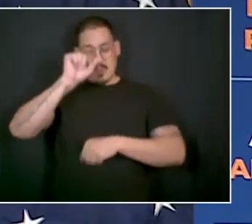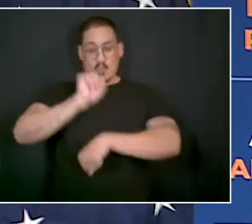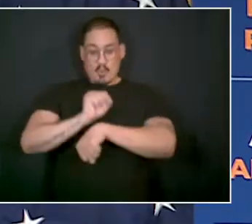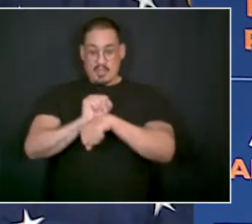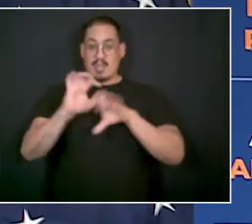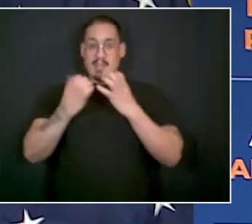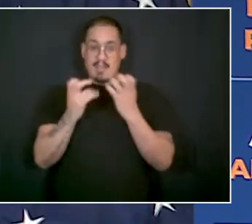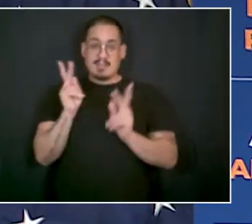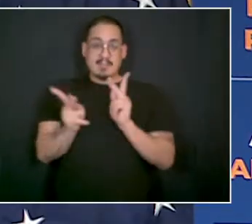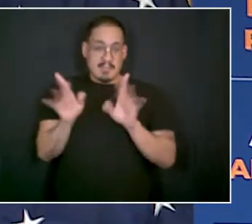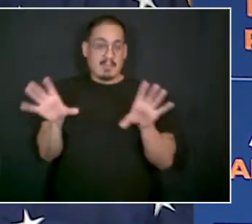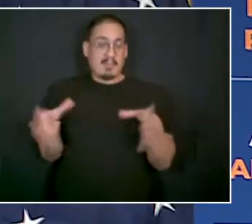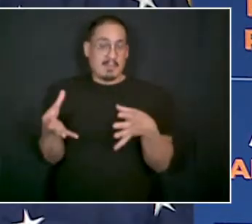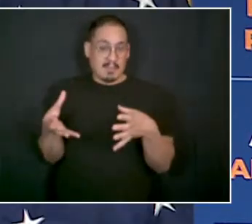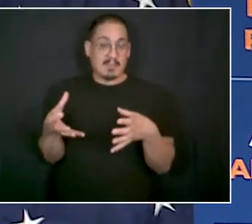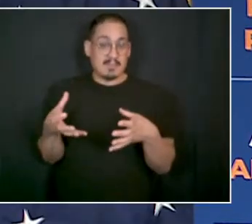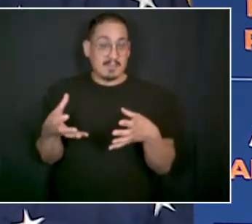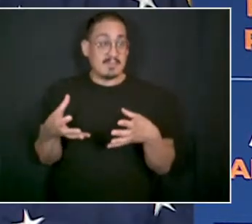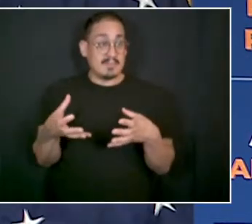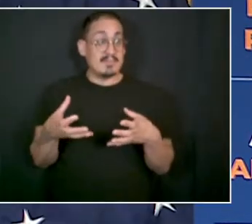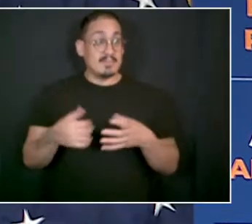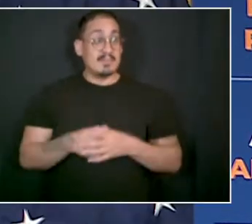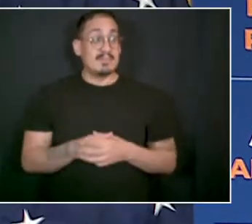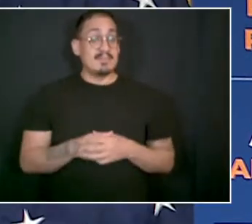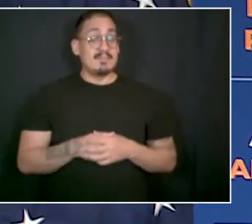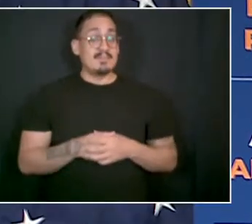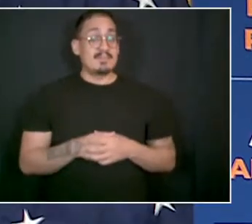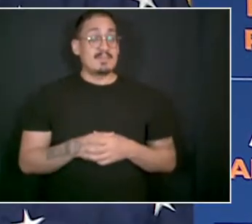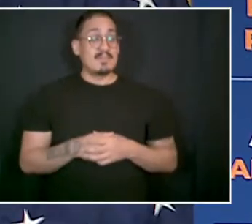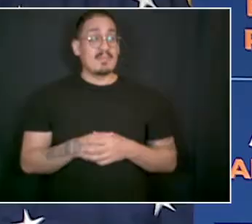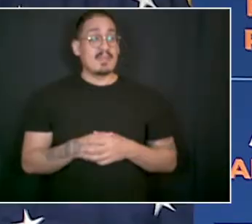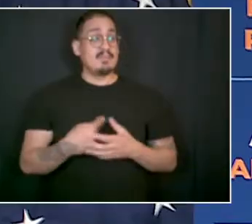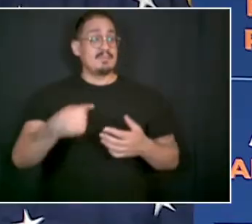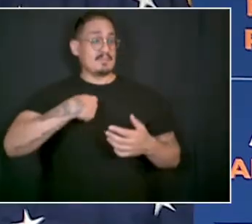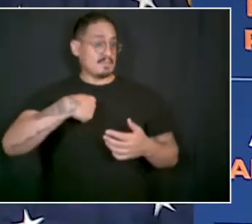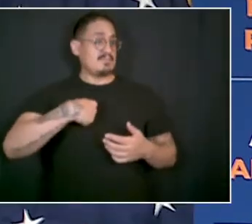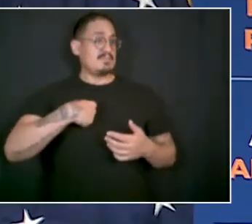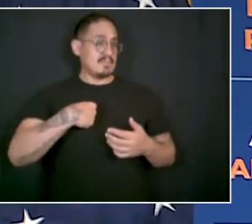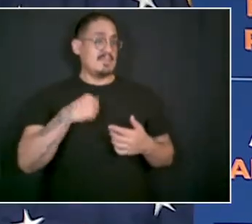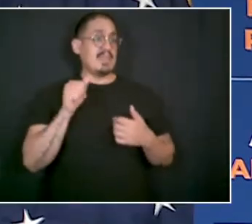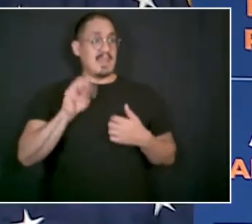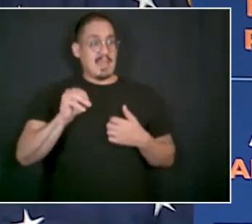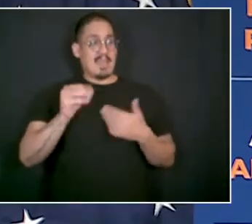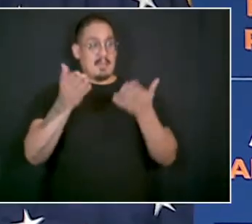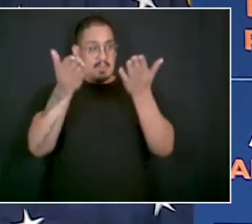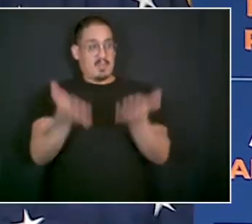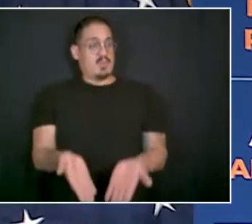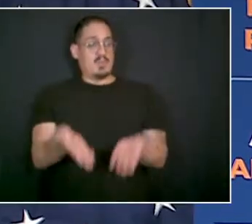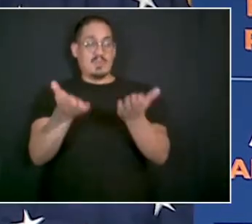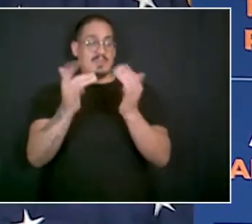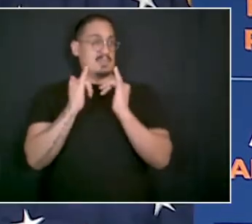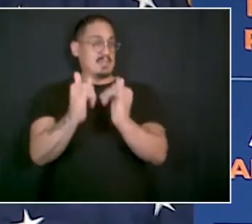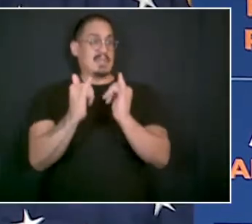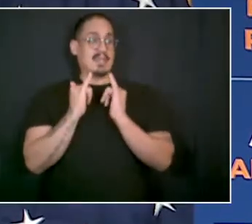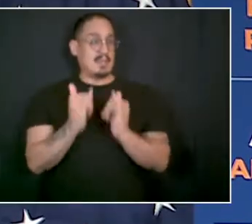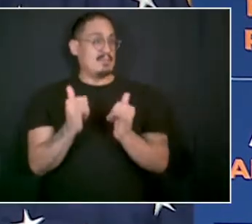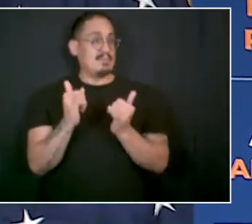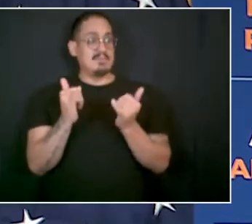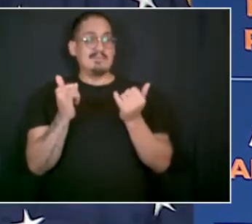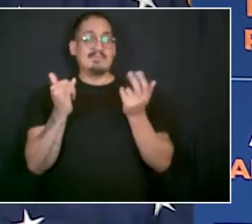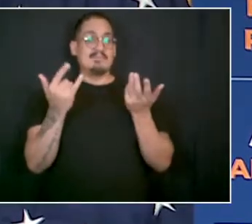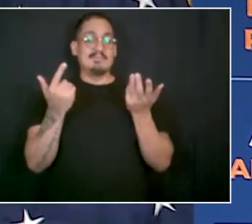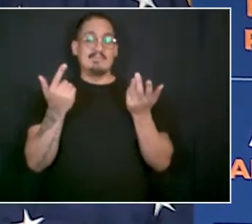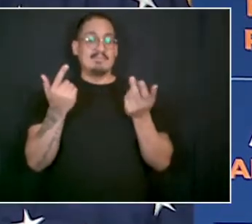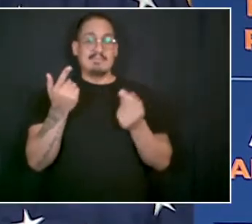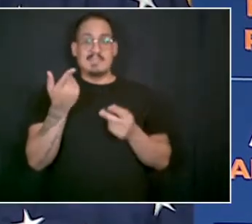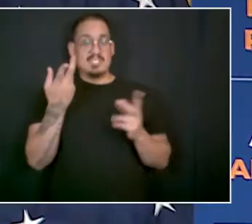IMU was my rallying cry, and that's going to continue. So all one has to do is just go look at what I promised.